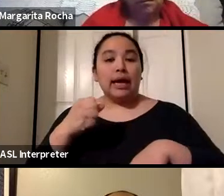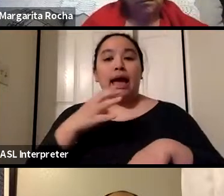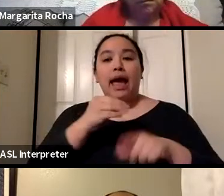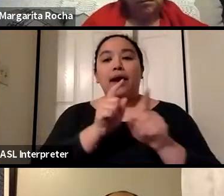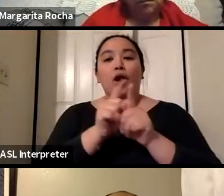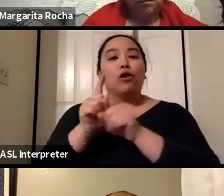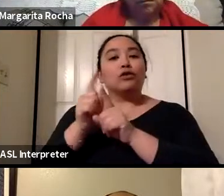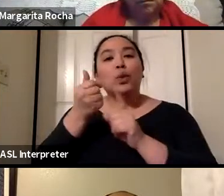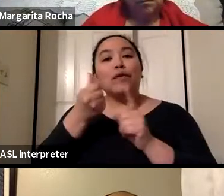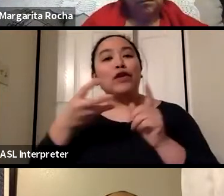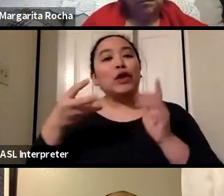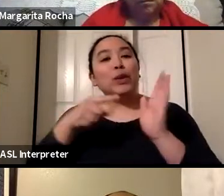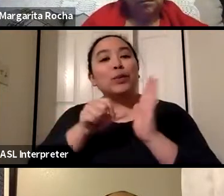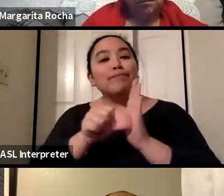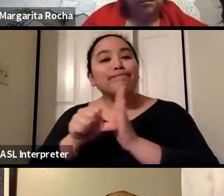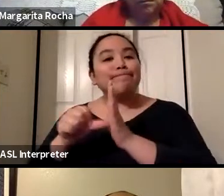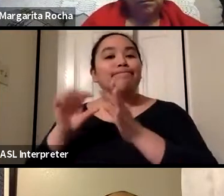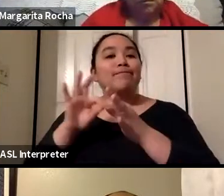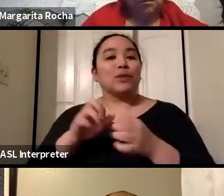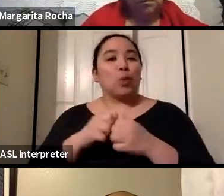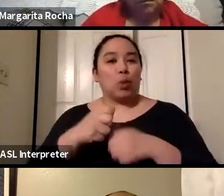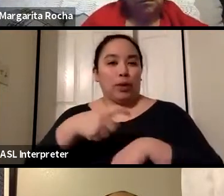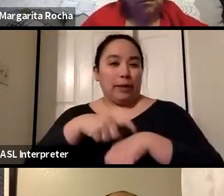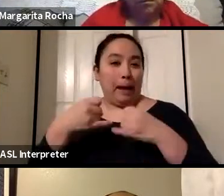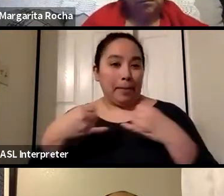couple highlights on the timeline.